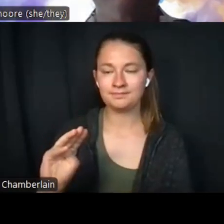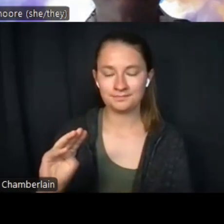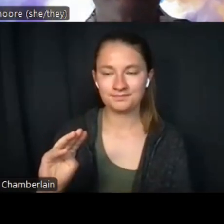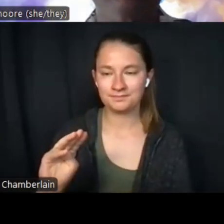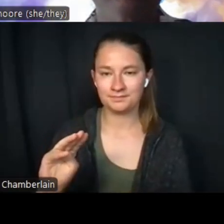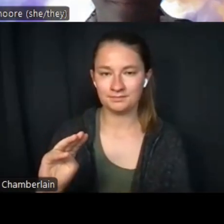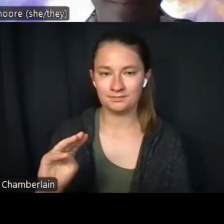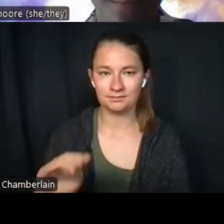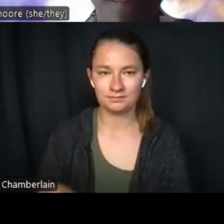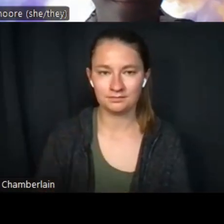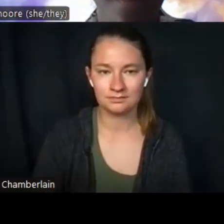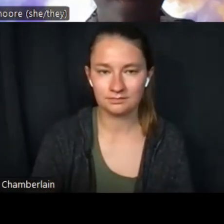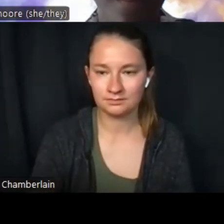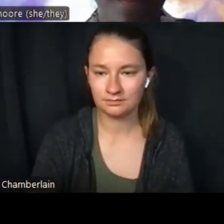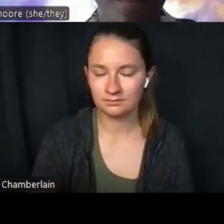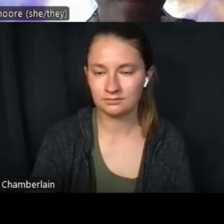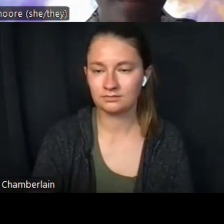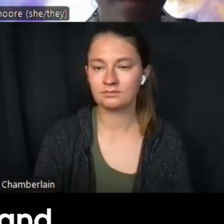know.